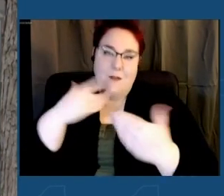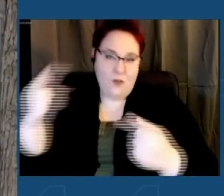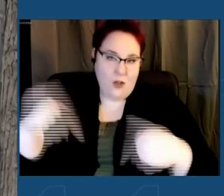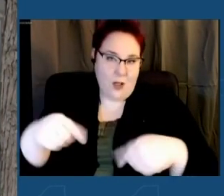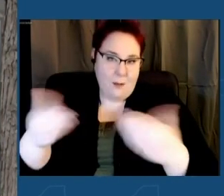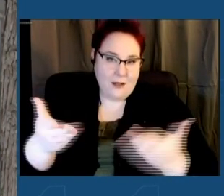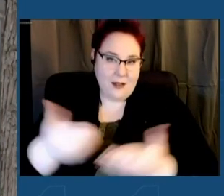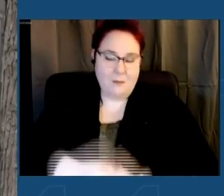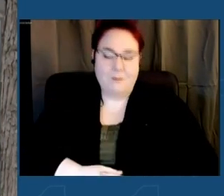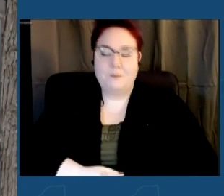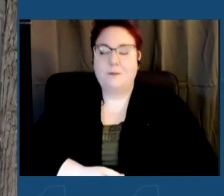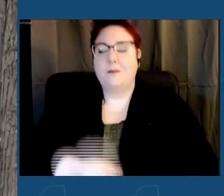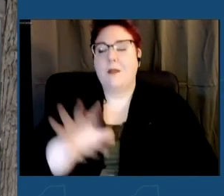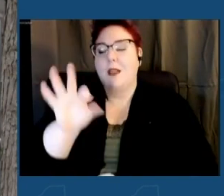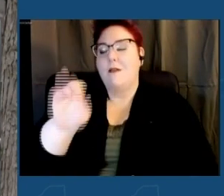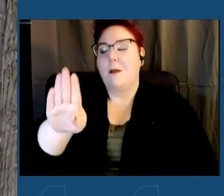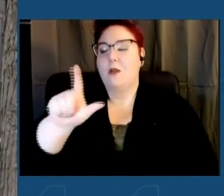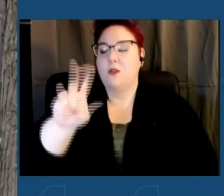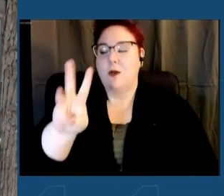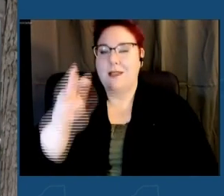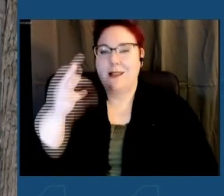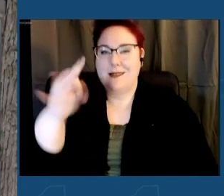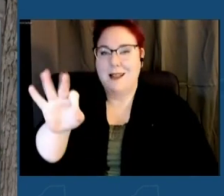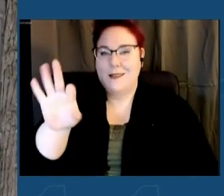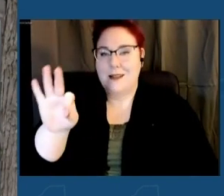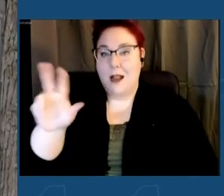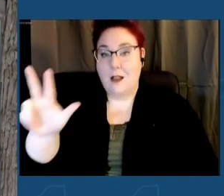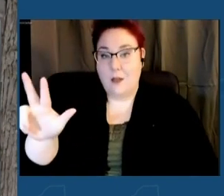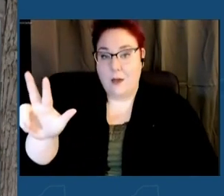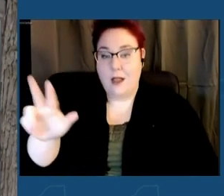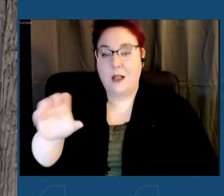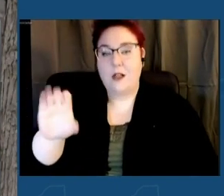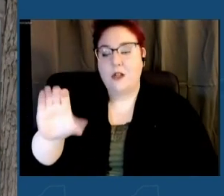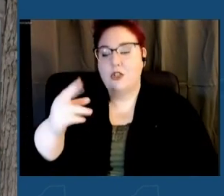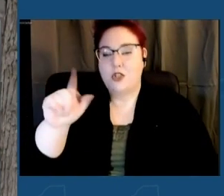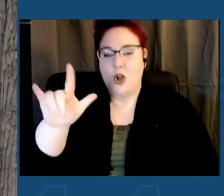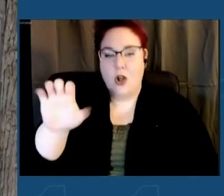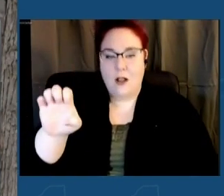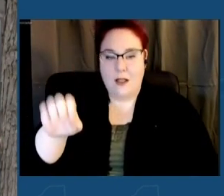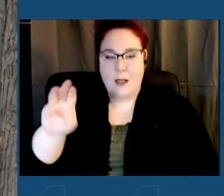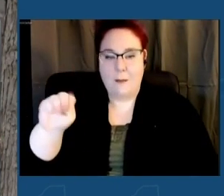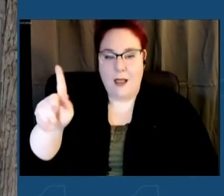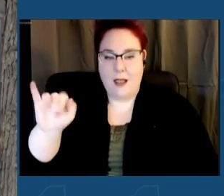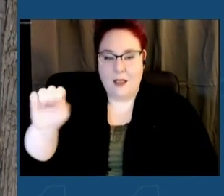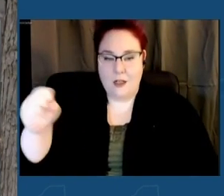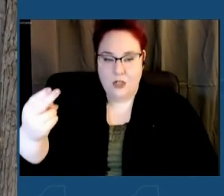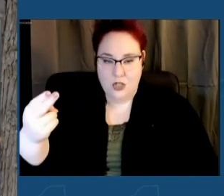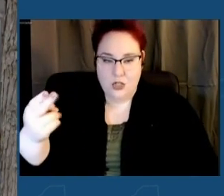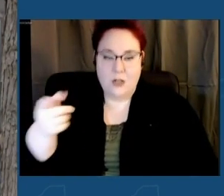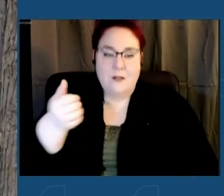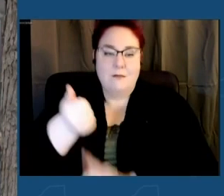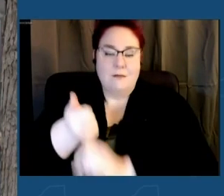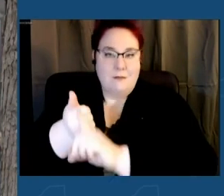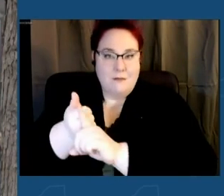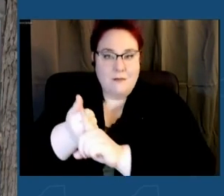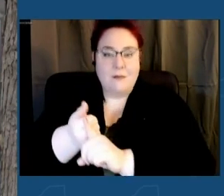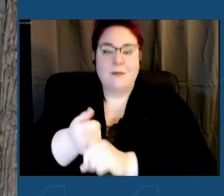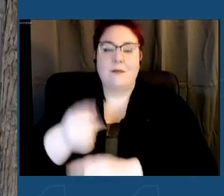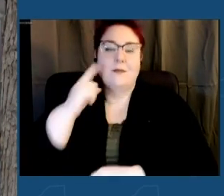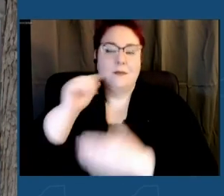February 26, 1993, Charlie Makish was director of the World Trade Center Department at the Port